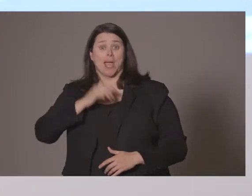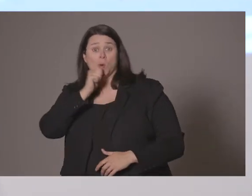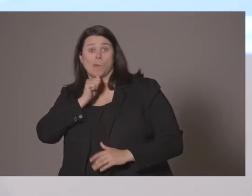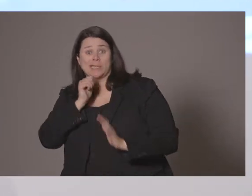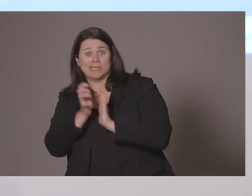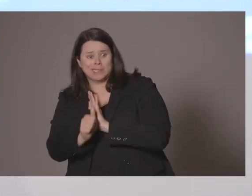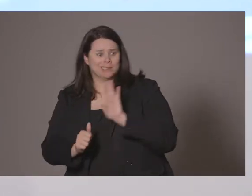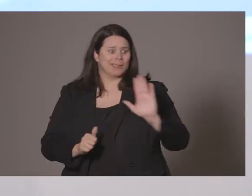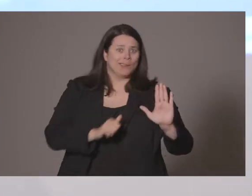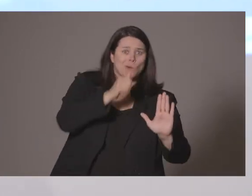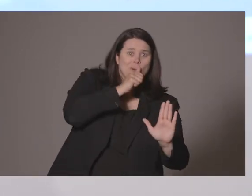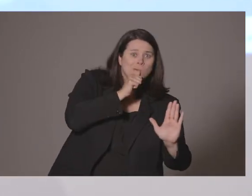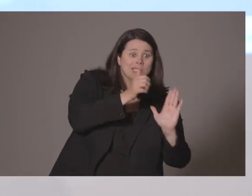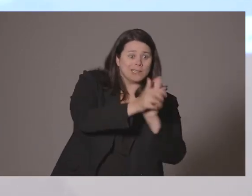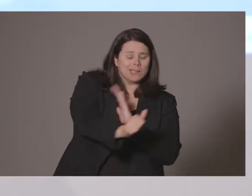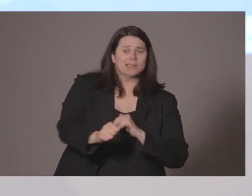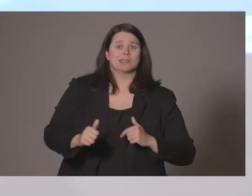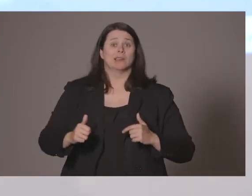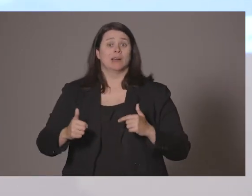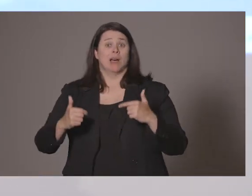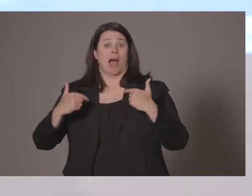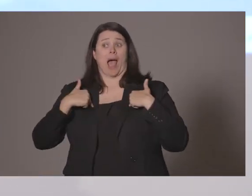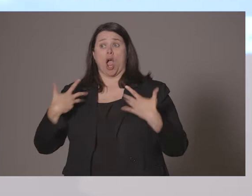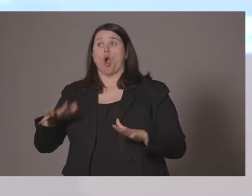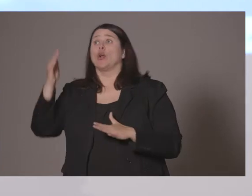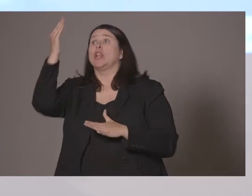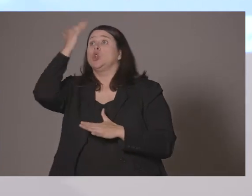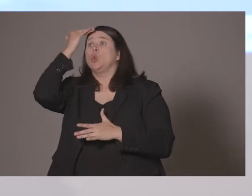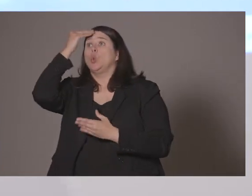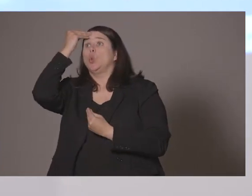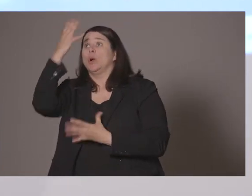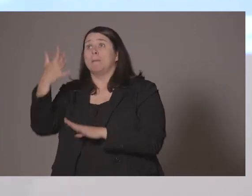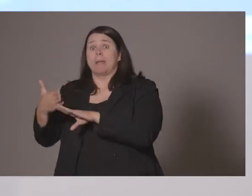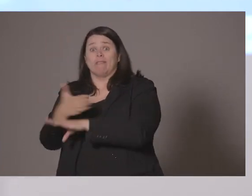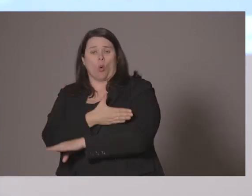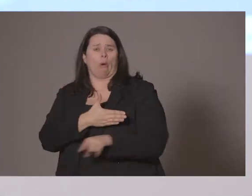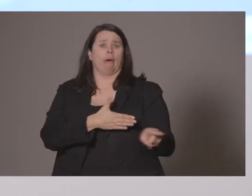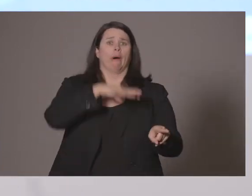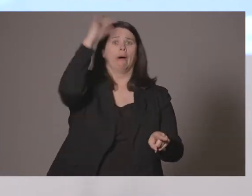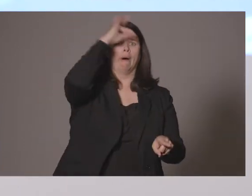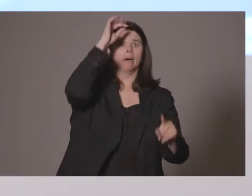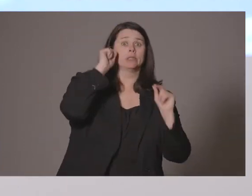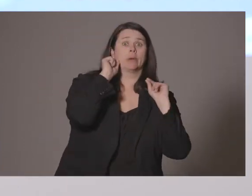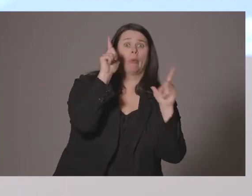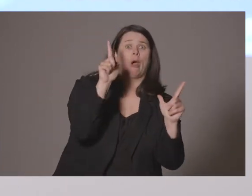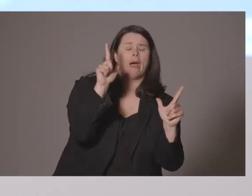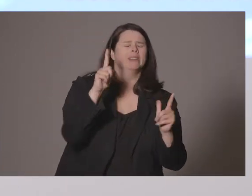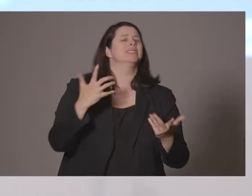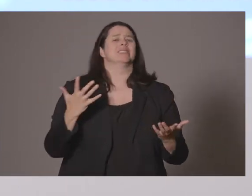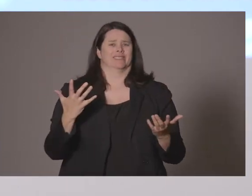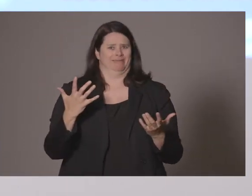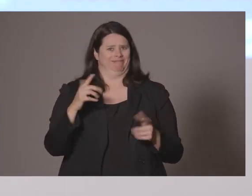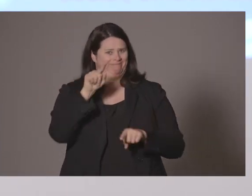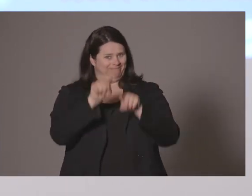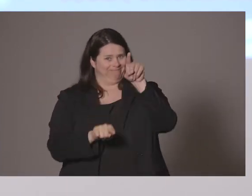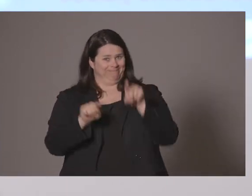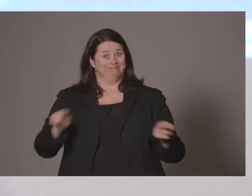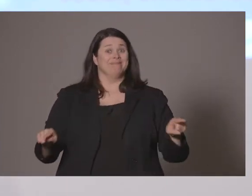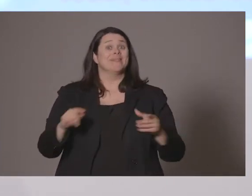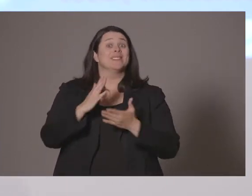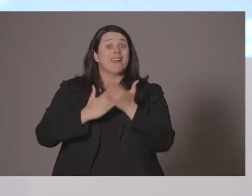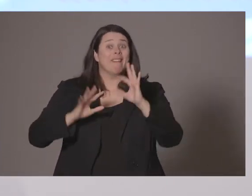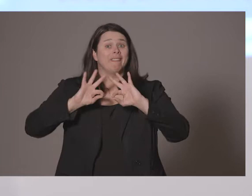influenced by whether there was any front loading to that situation or not, or any talk about it. So some families will